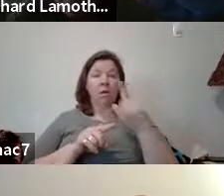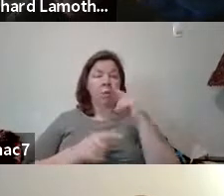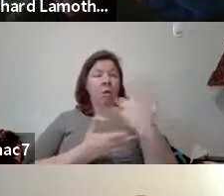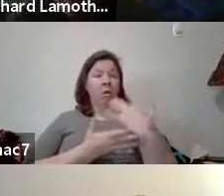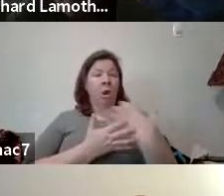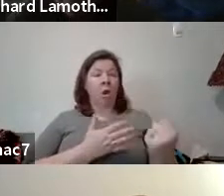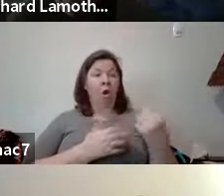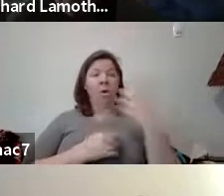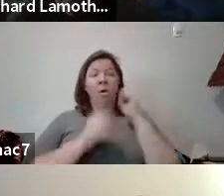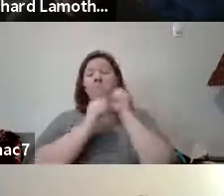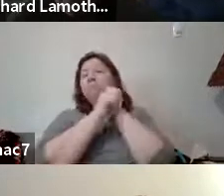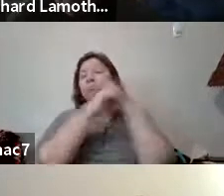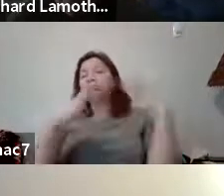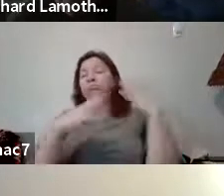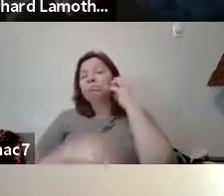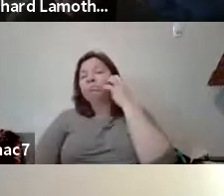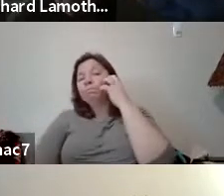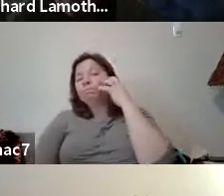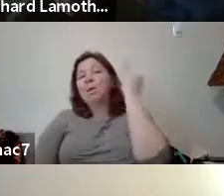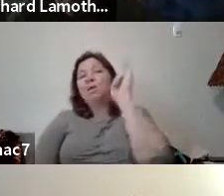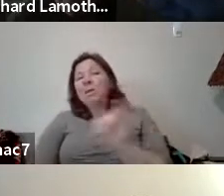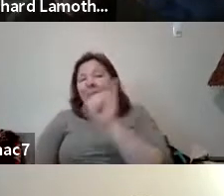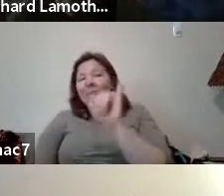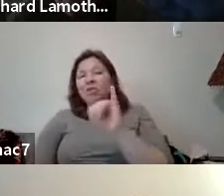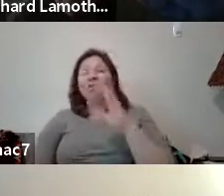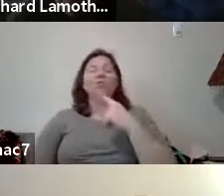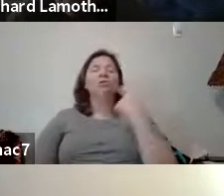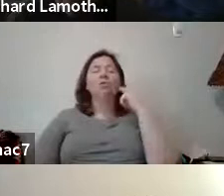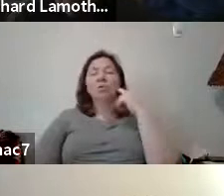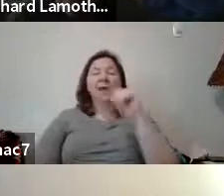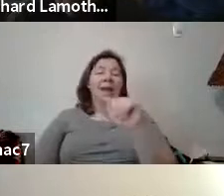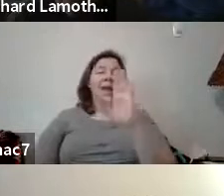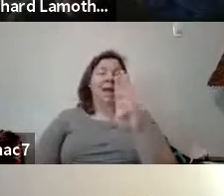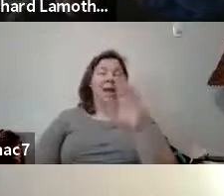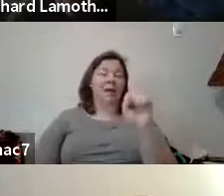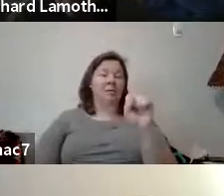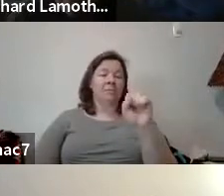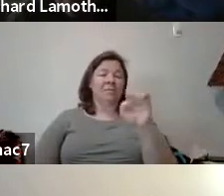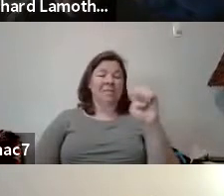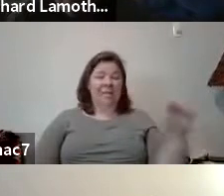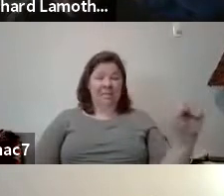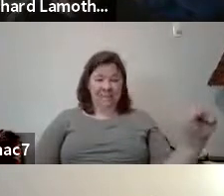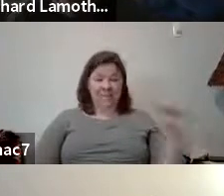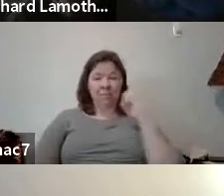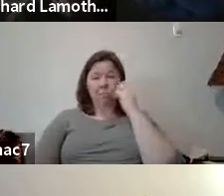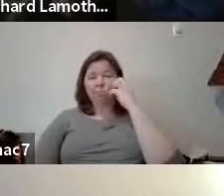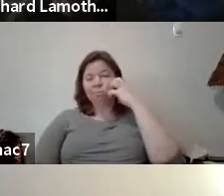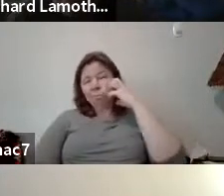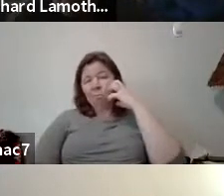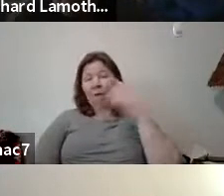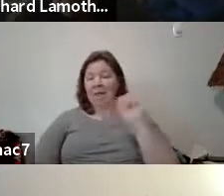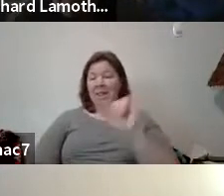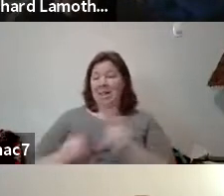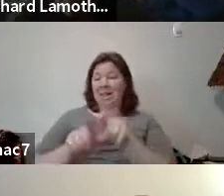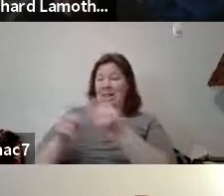to blow up and turn into a toothache, an abscess. And so just like the milk in the refrigerator, it's